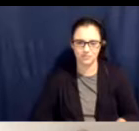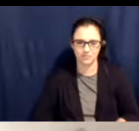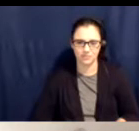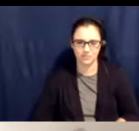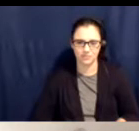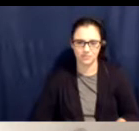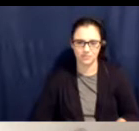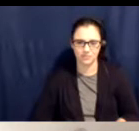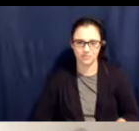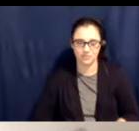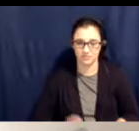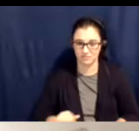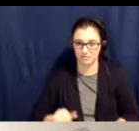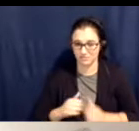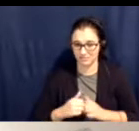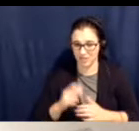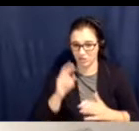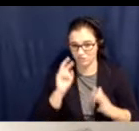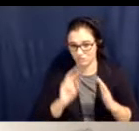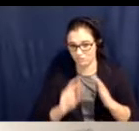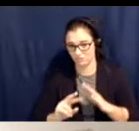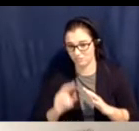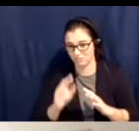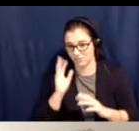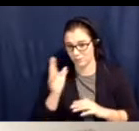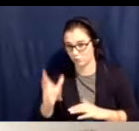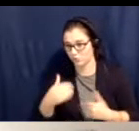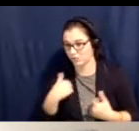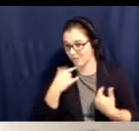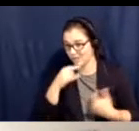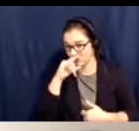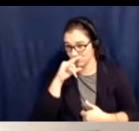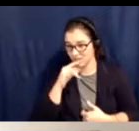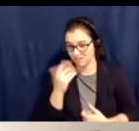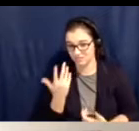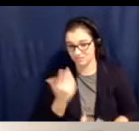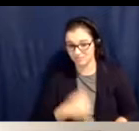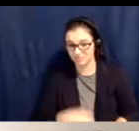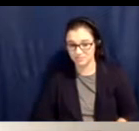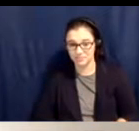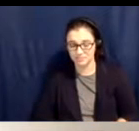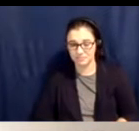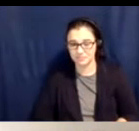Is this how they see the future? Because these are young children from Yeah. Belgium.